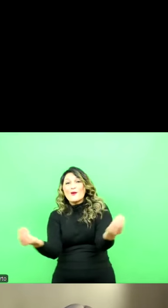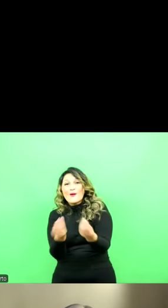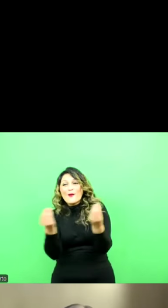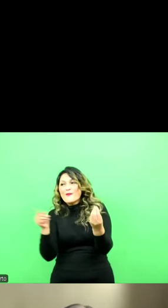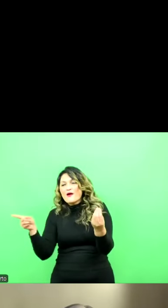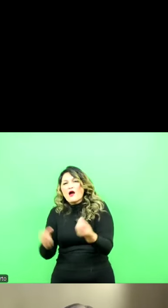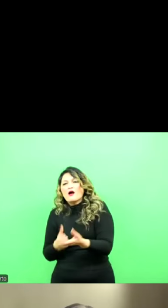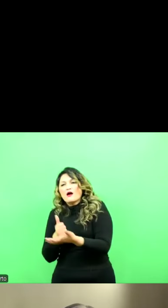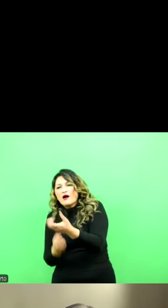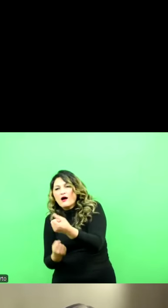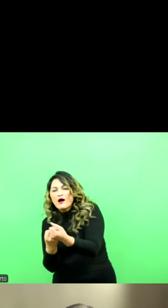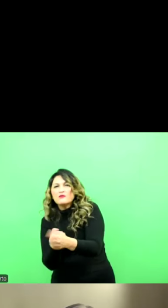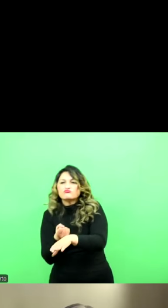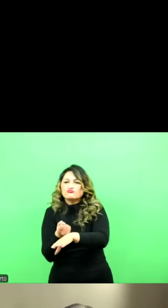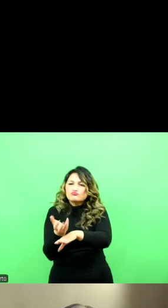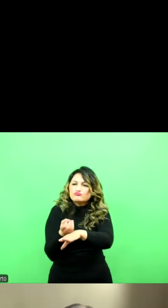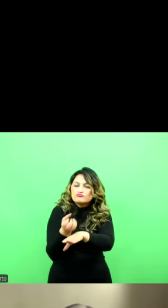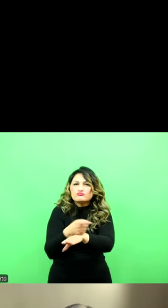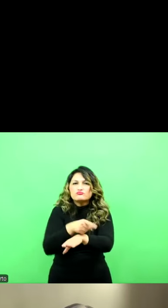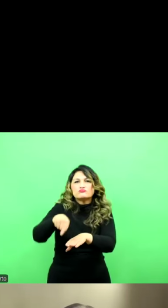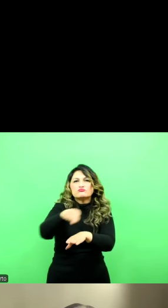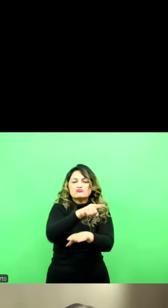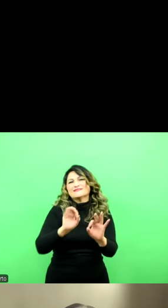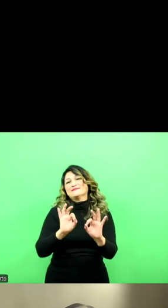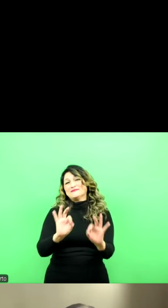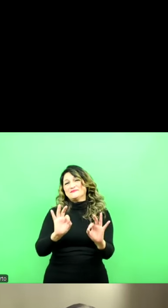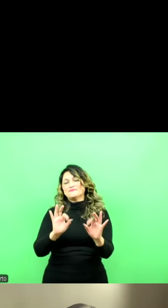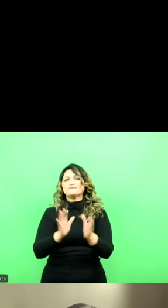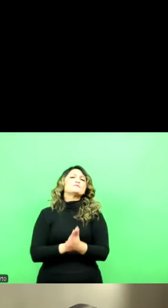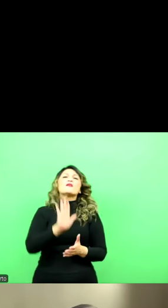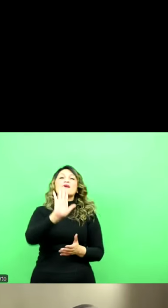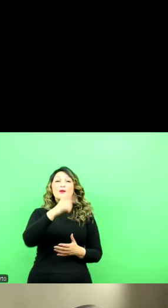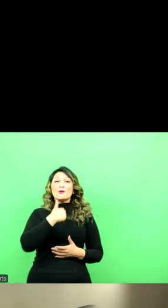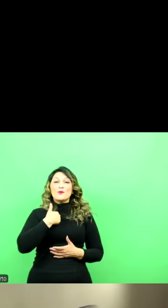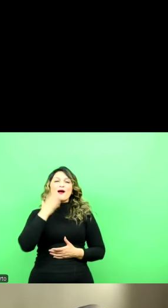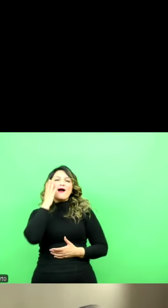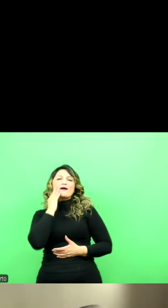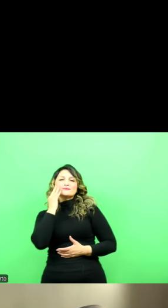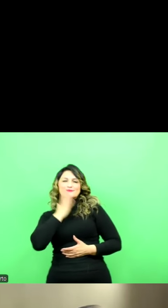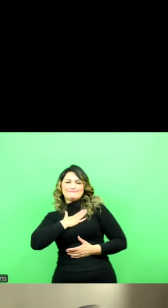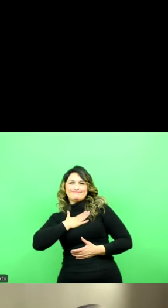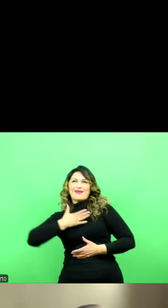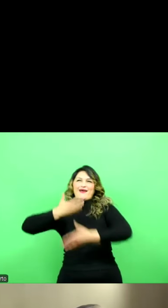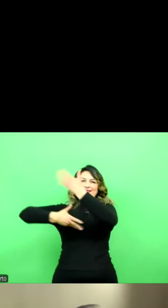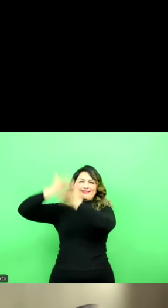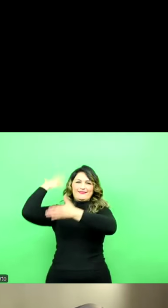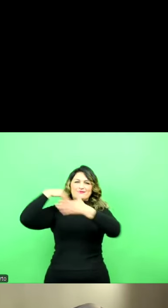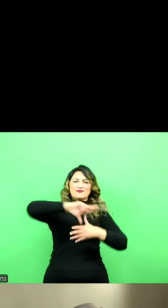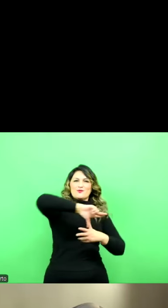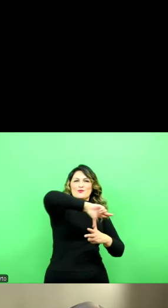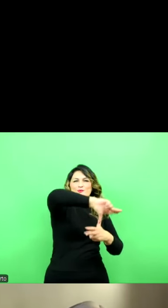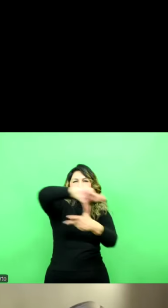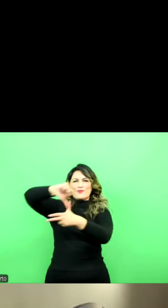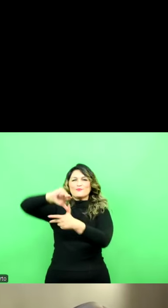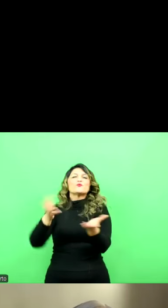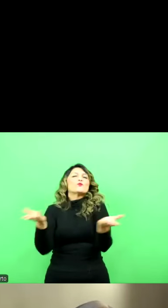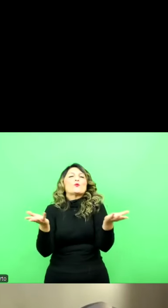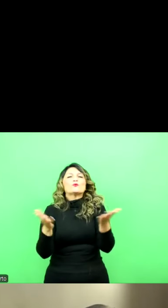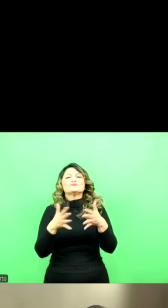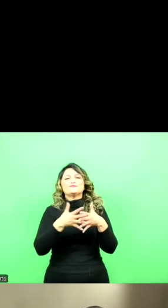and the flooding in the city of New Orleans in Louisiana in the United States, because it tells the story both of